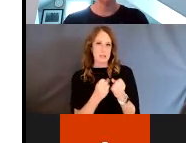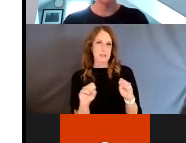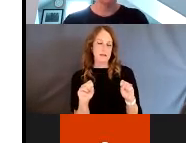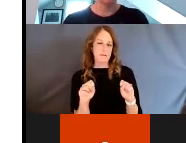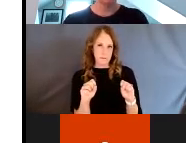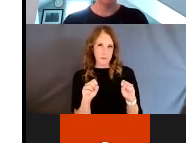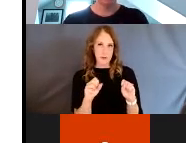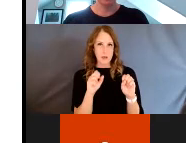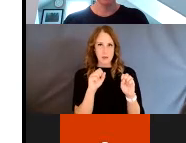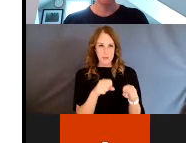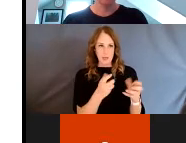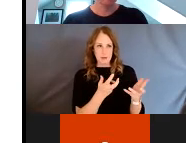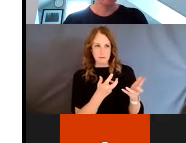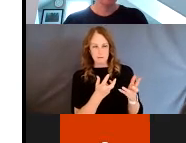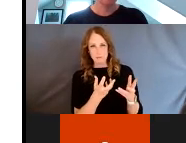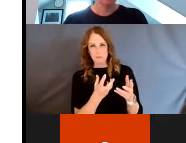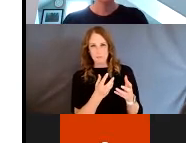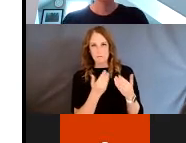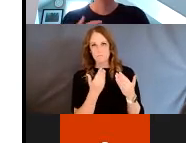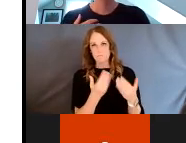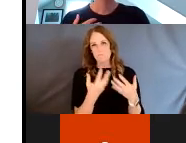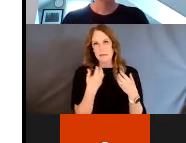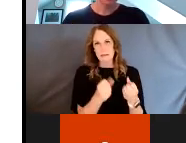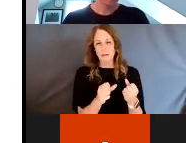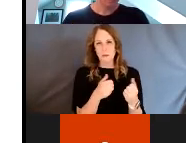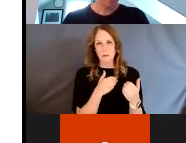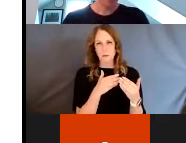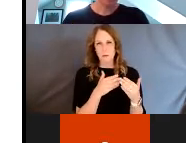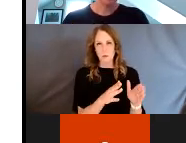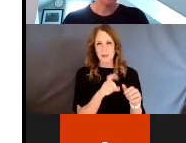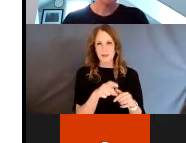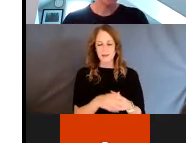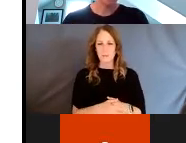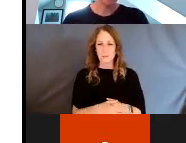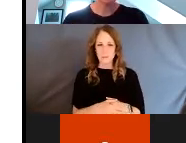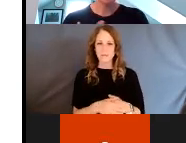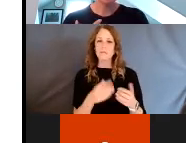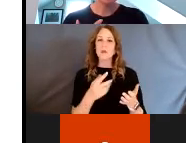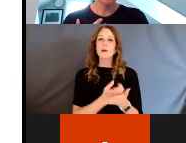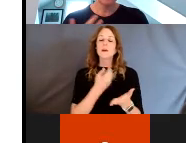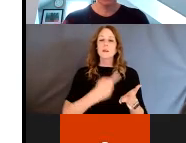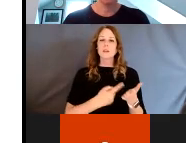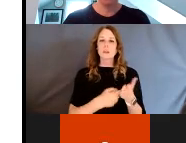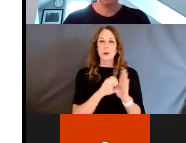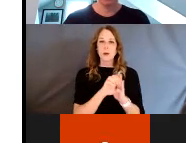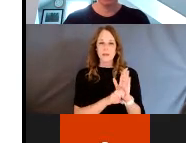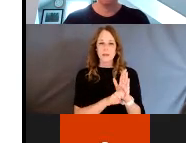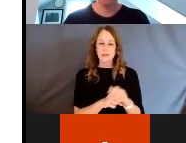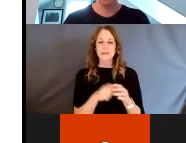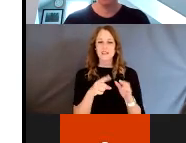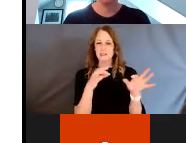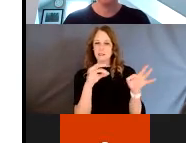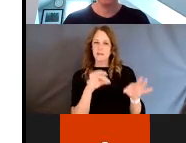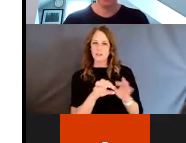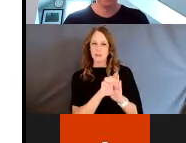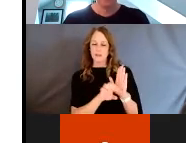can engage in the healing that they need. So let's talk about ethics. So this is the definition of ethics if